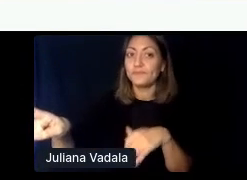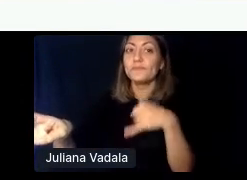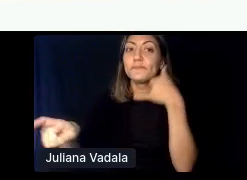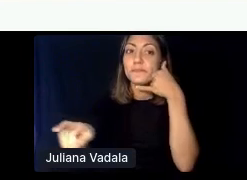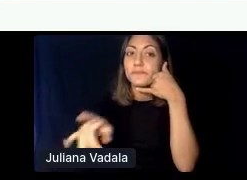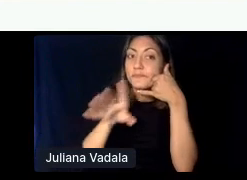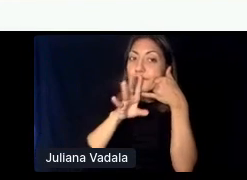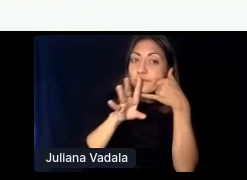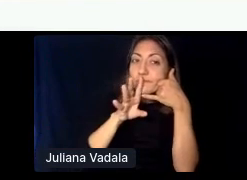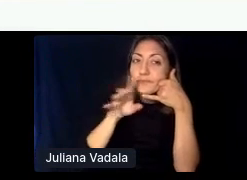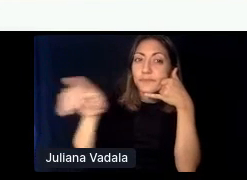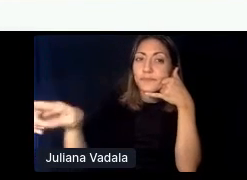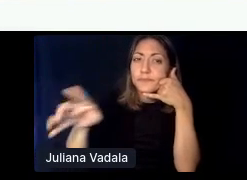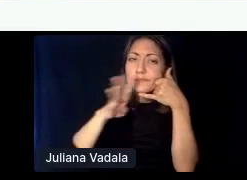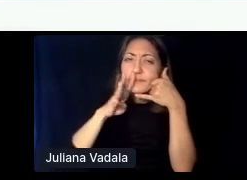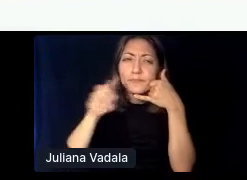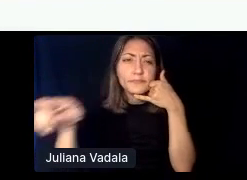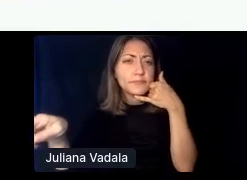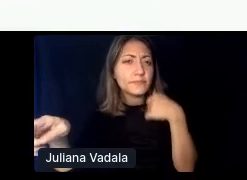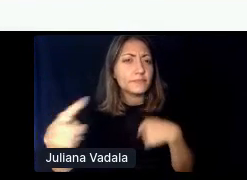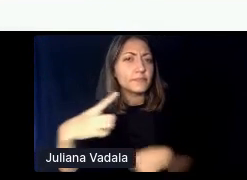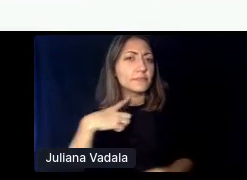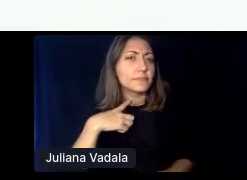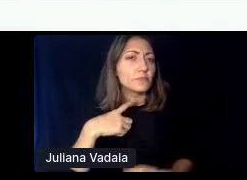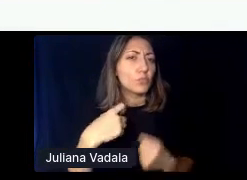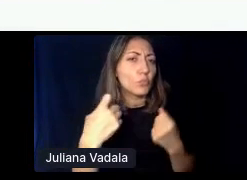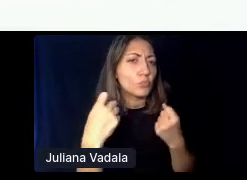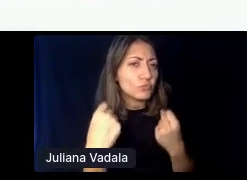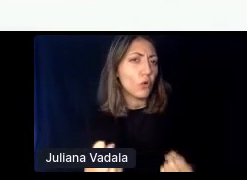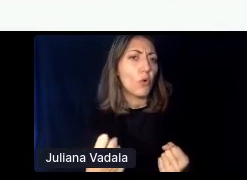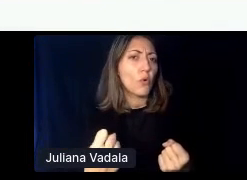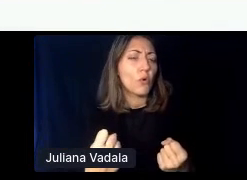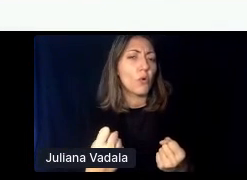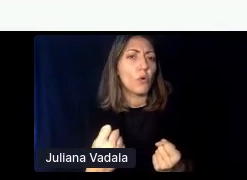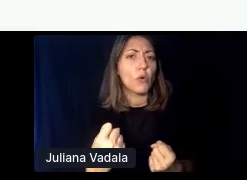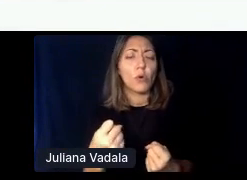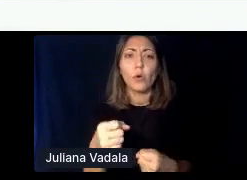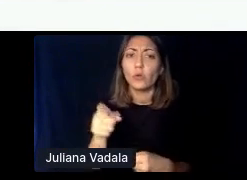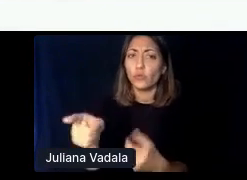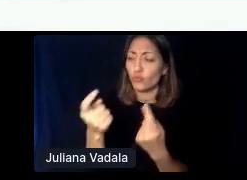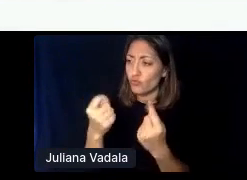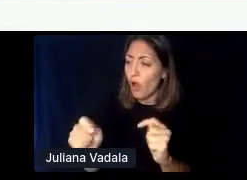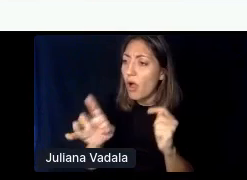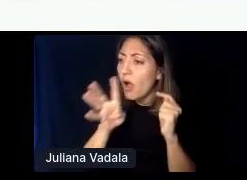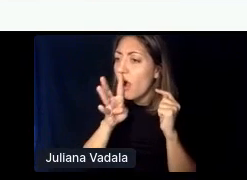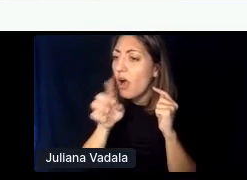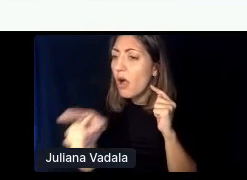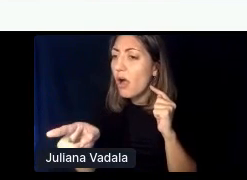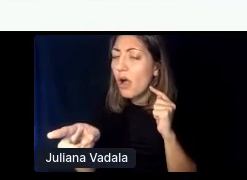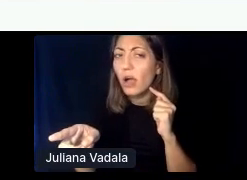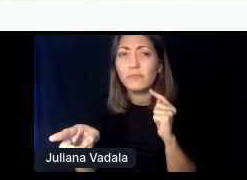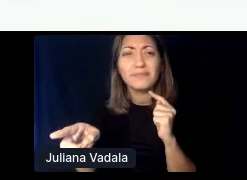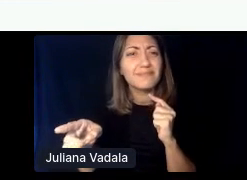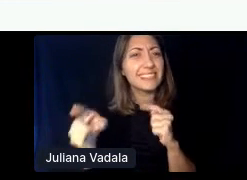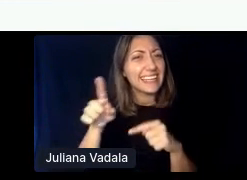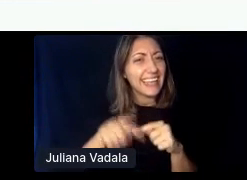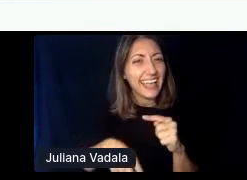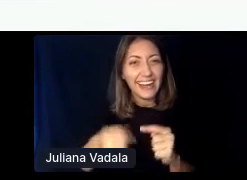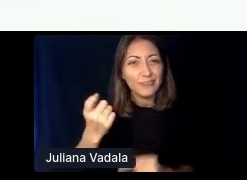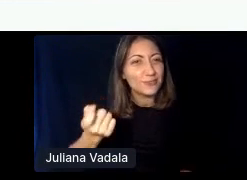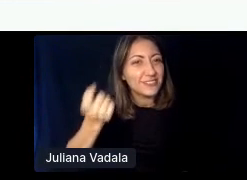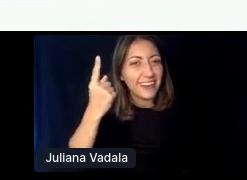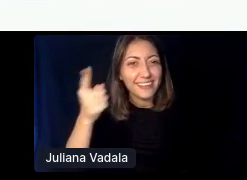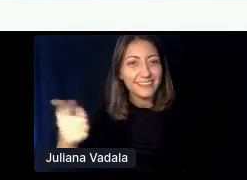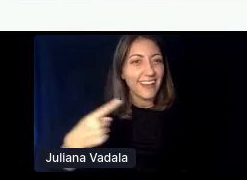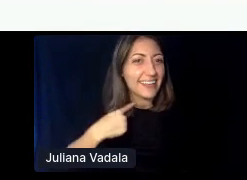are just unable to understand them to the point where you can't even tell if they're supportive or not. You can't even tell if it's the